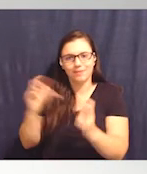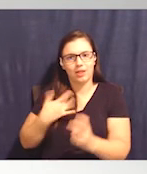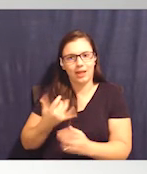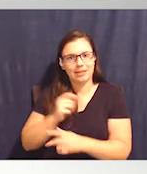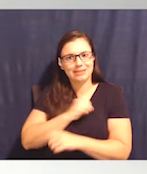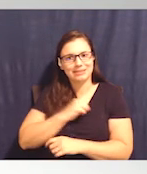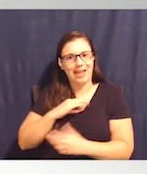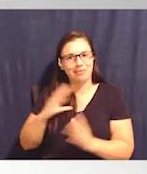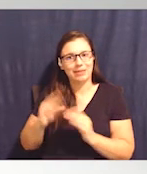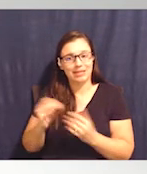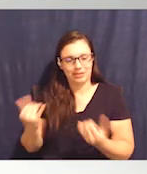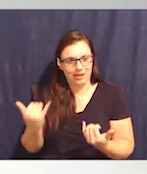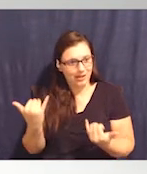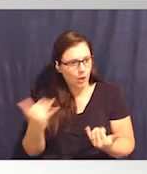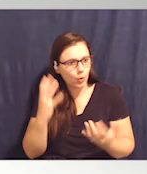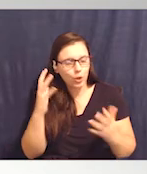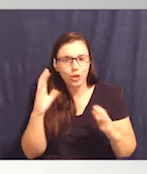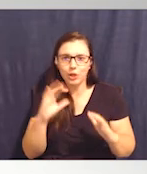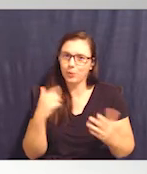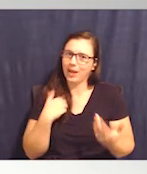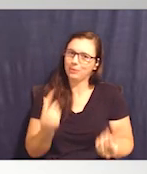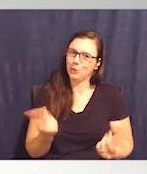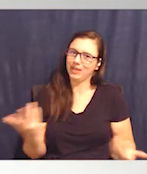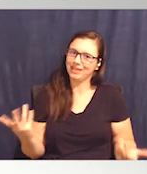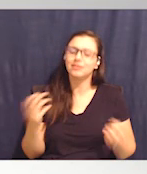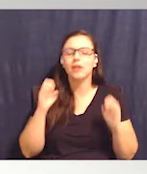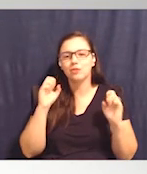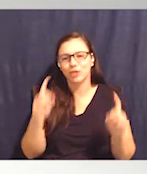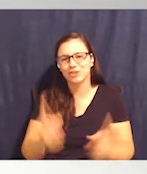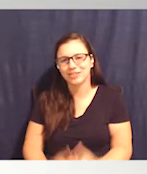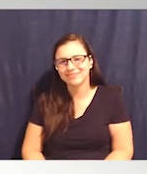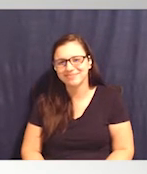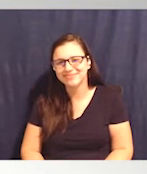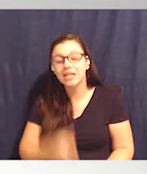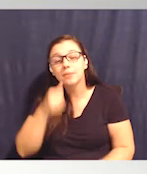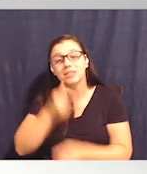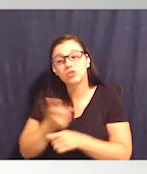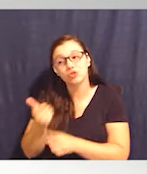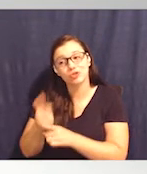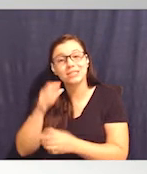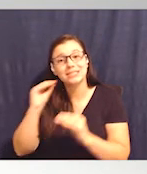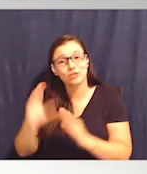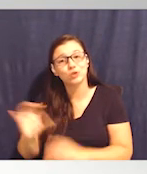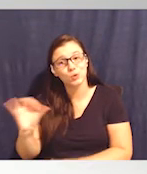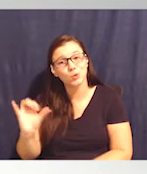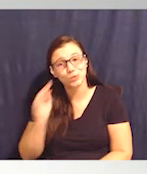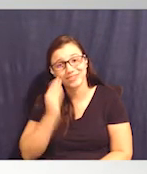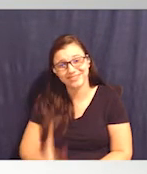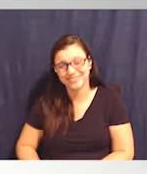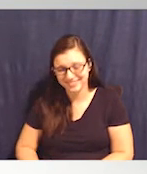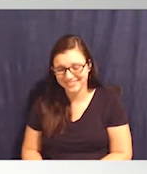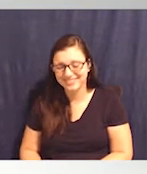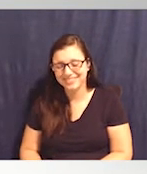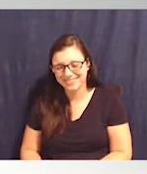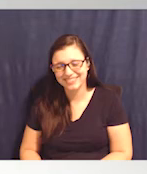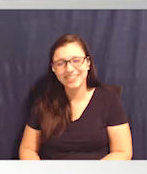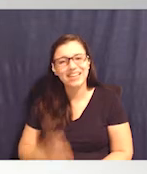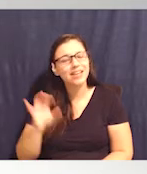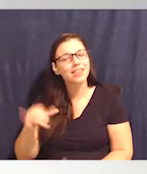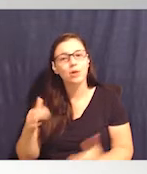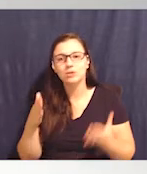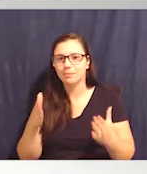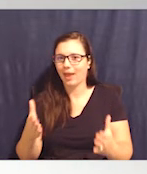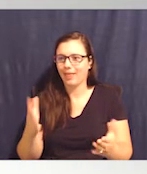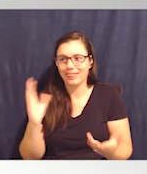I'm in education. My sister's a teacher too, by the way. It was a path that just seemed, but I took a different route and wound up